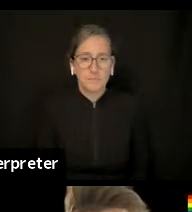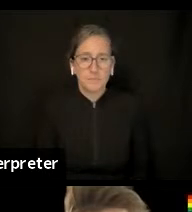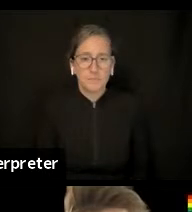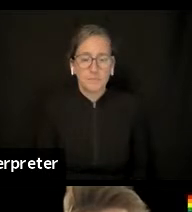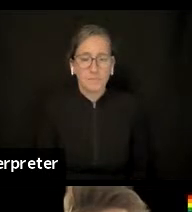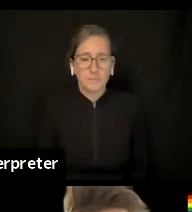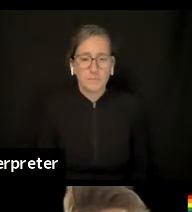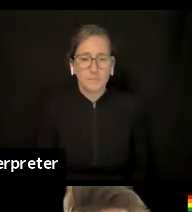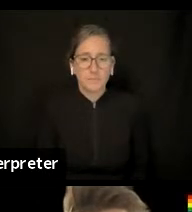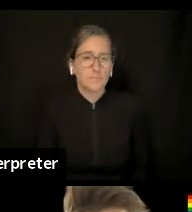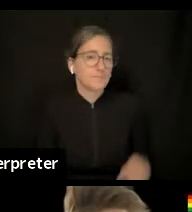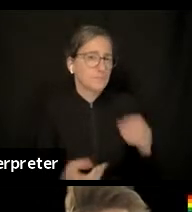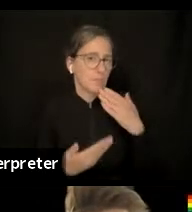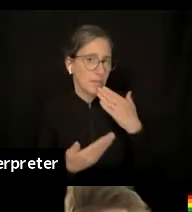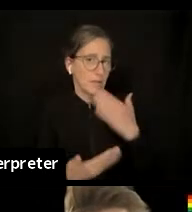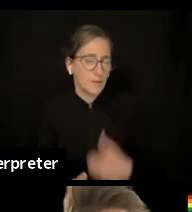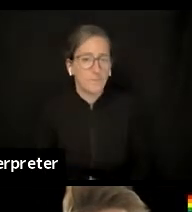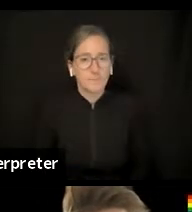Thanks, Lamar.